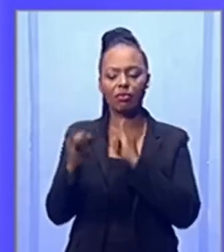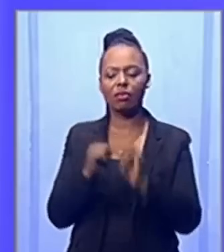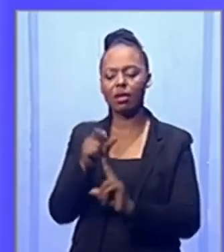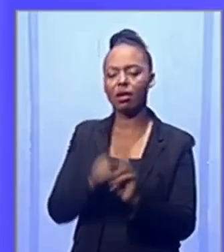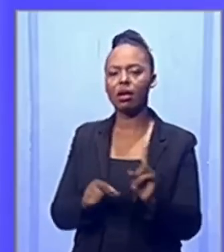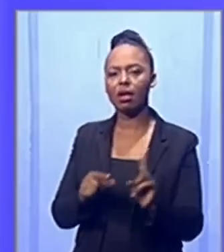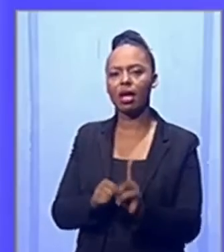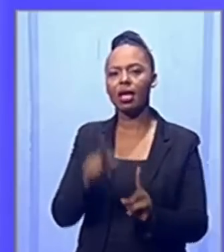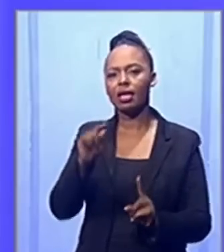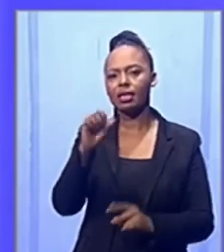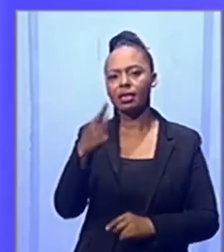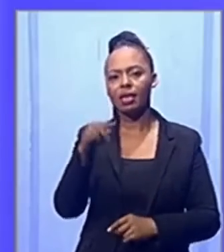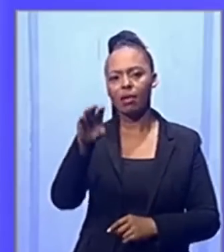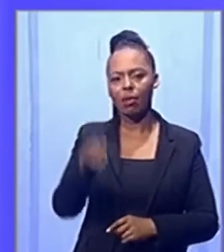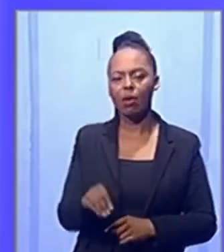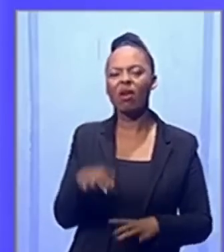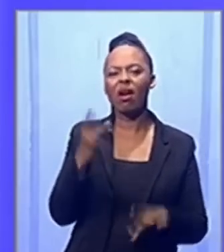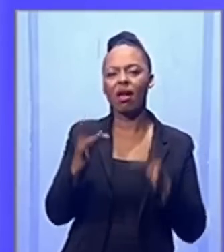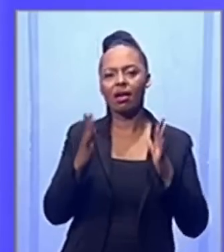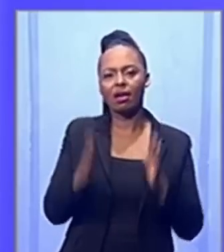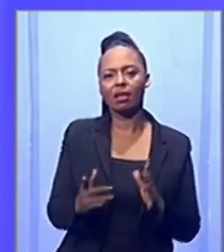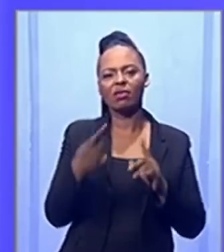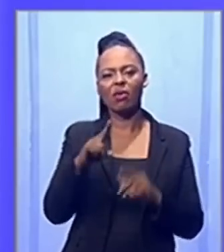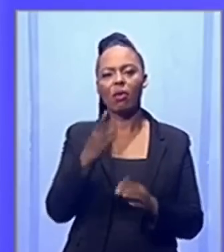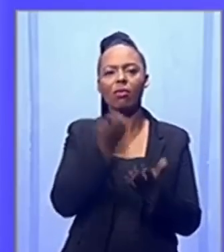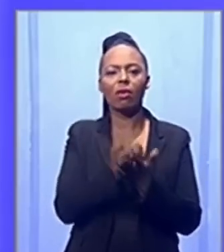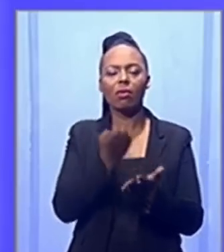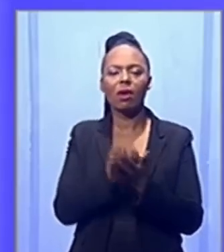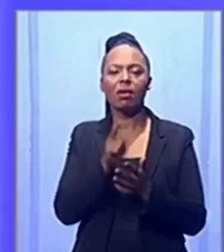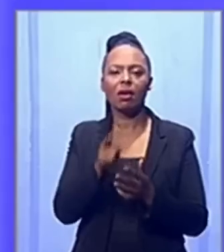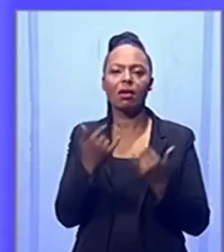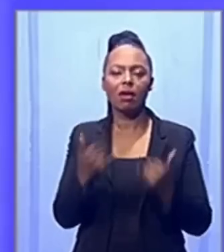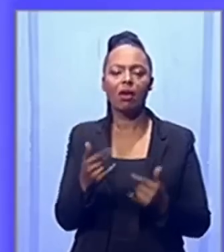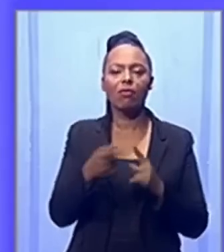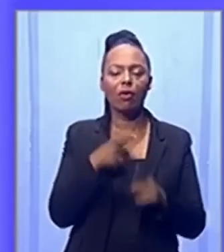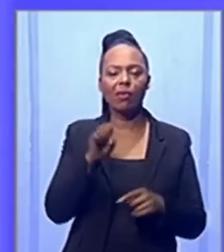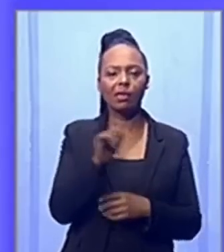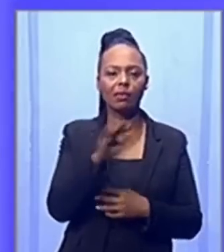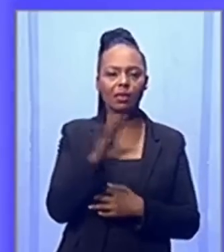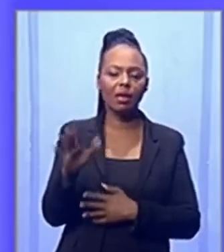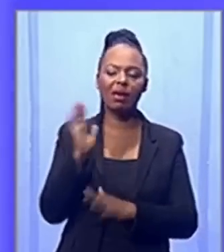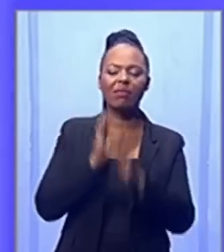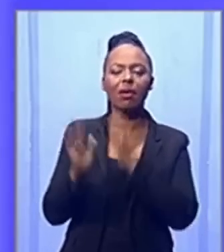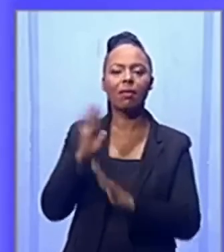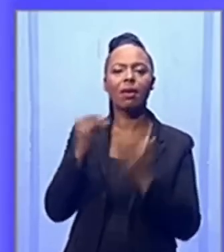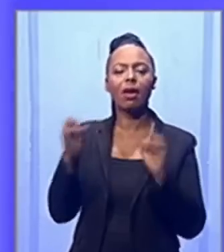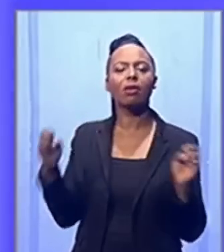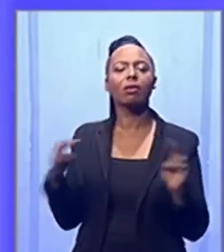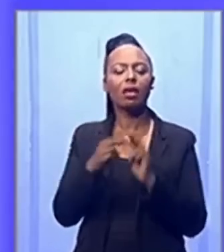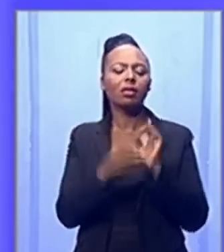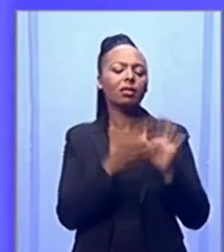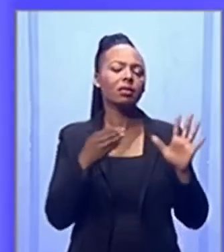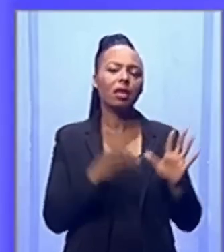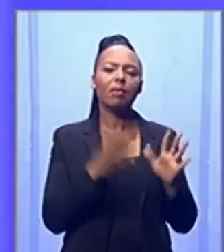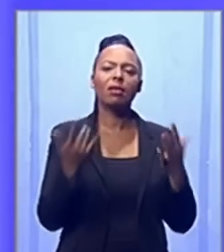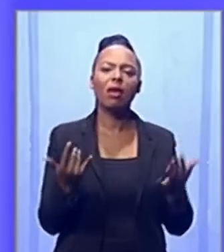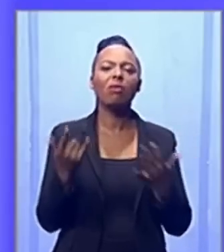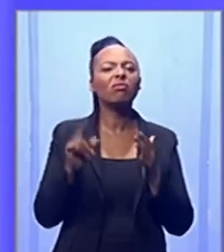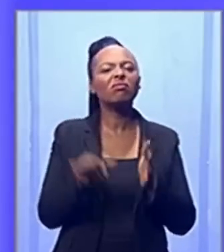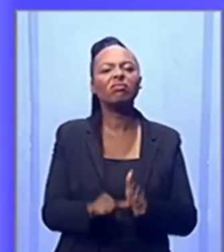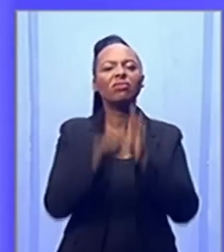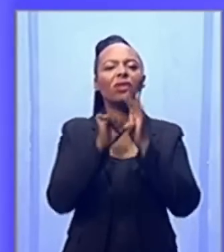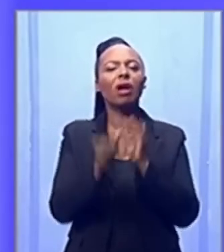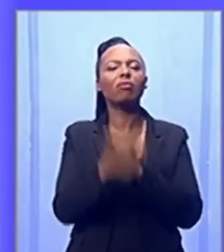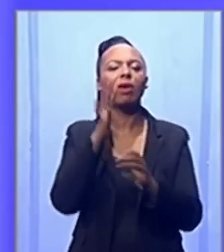mongwai e le mohlophisi ditabeng tsa moruo kwano SABC ho hlasetsa ka boholwanyana hore na seboka sena se tla ba le tshusumetso